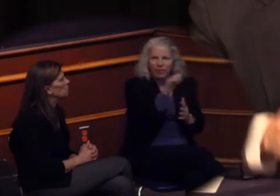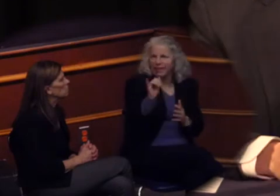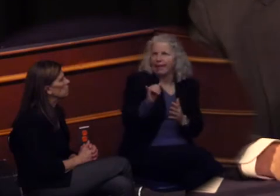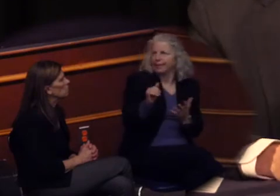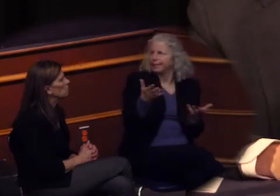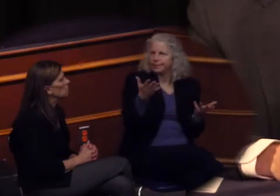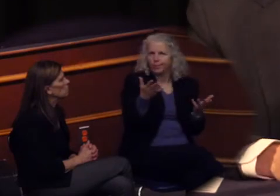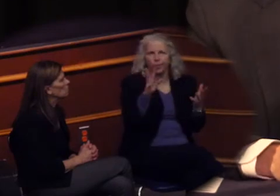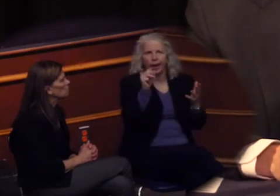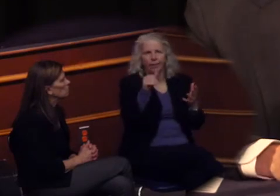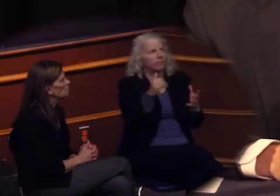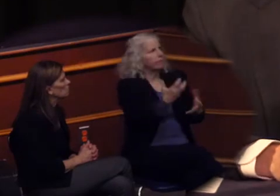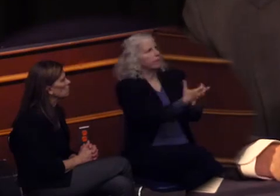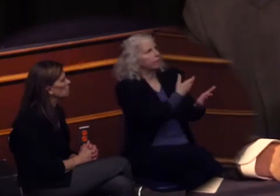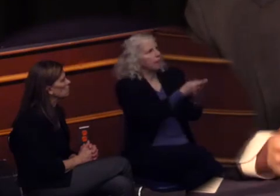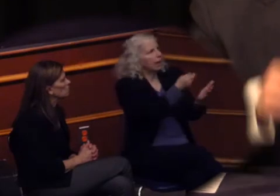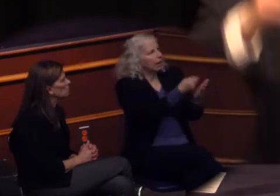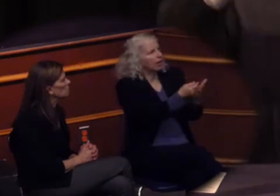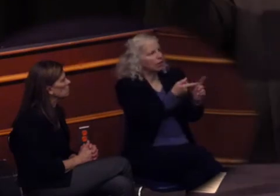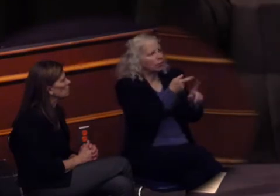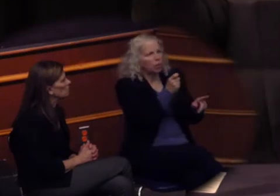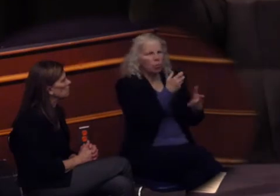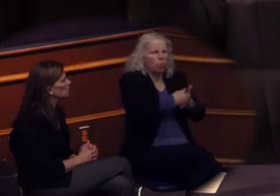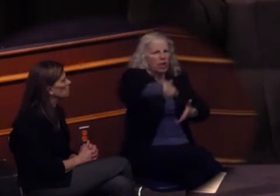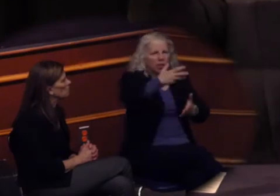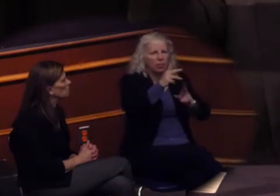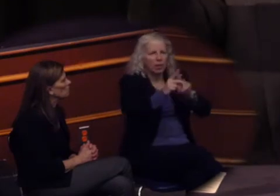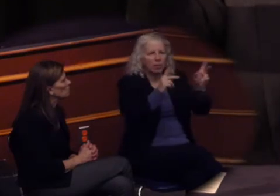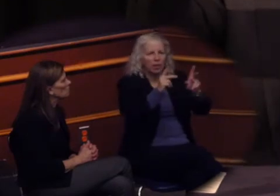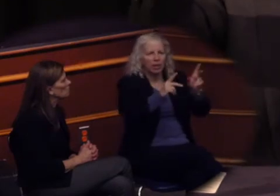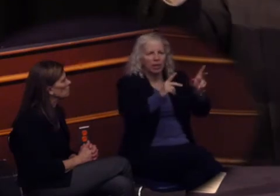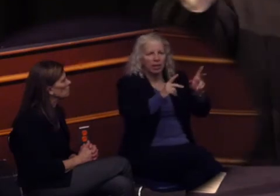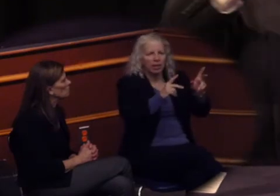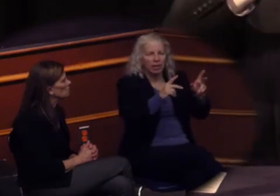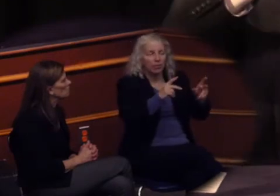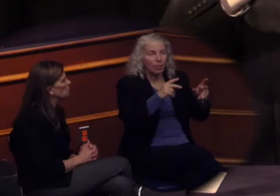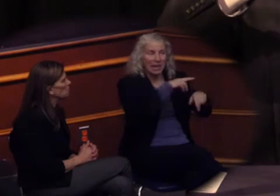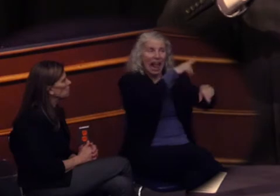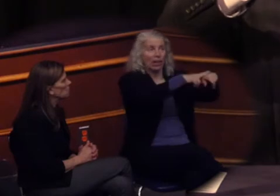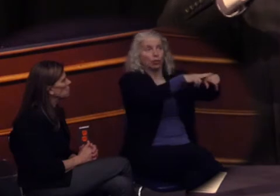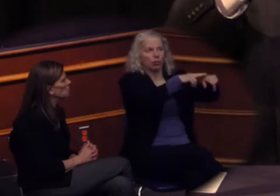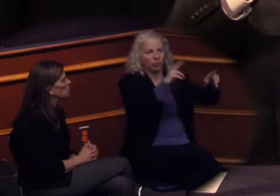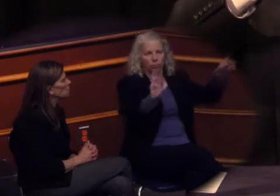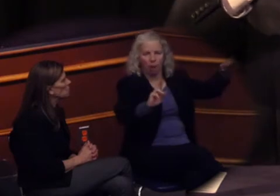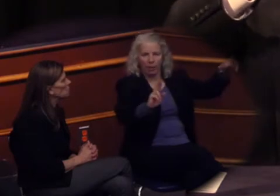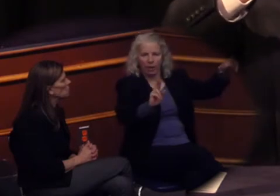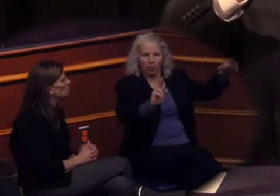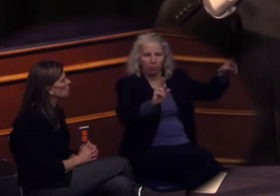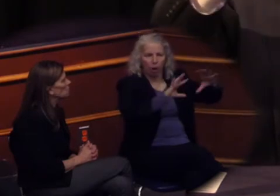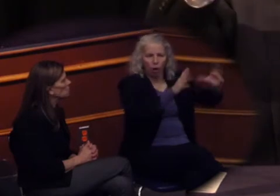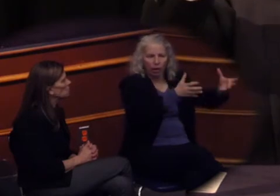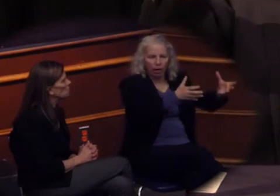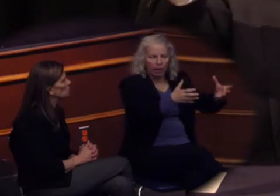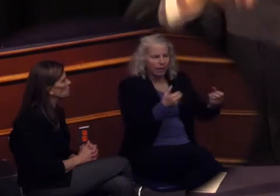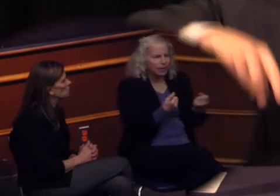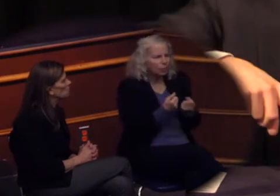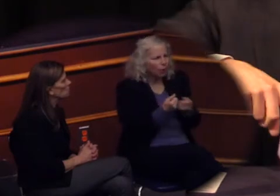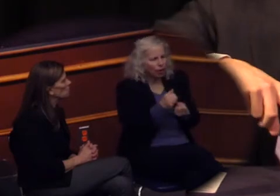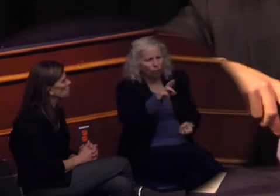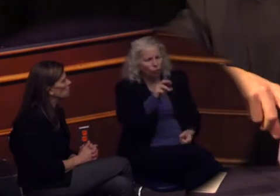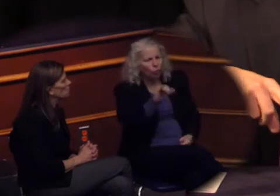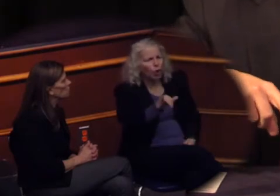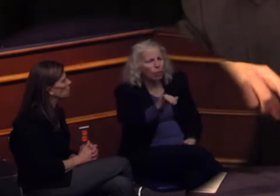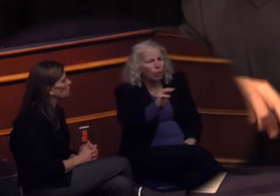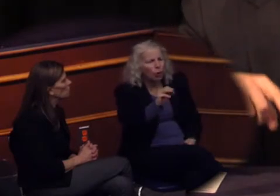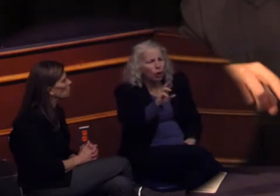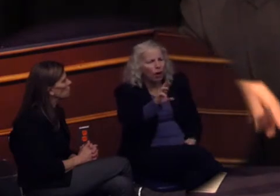he's collecting these huge checks from wealthy donors, funneling them up to the National Republican Party who gives part of it to help support people like Roy Moore and then